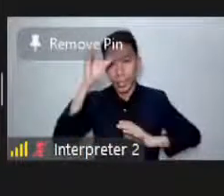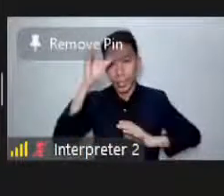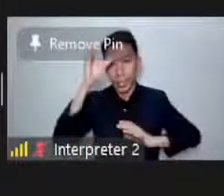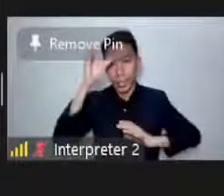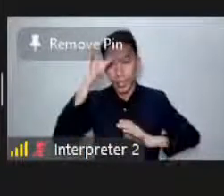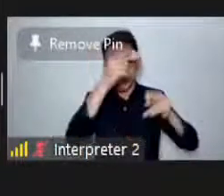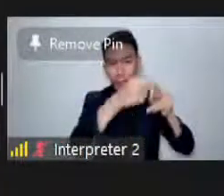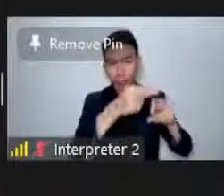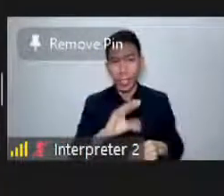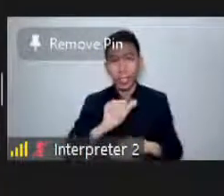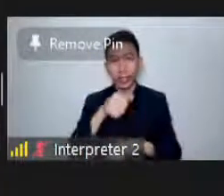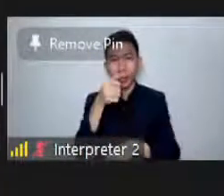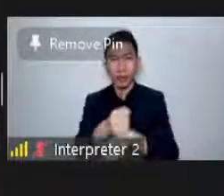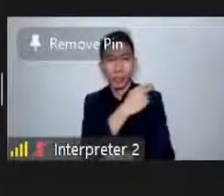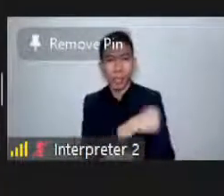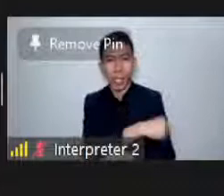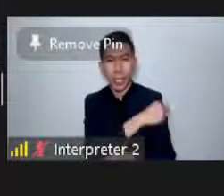registries.